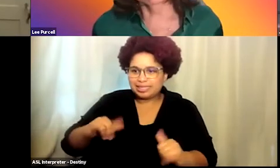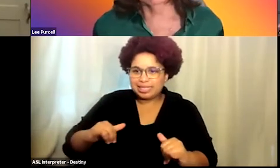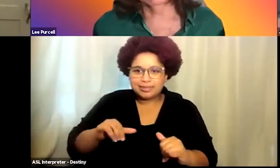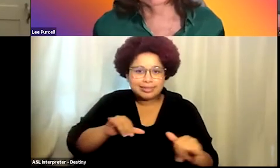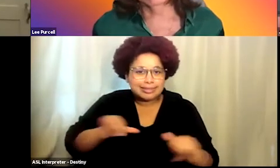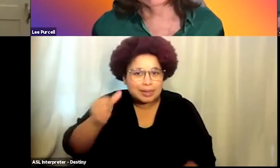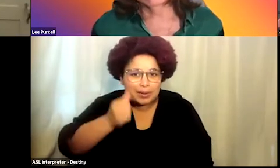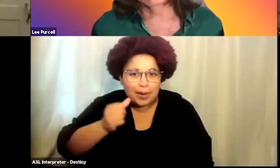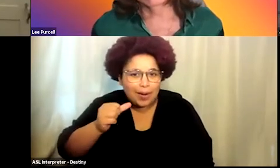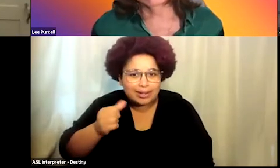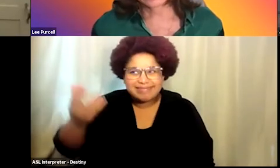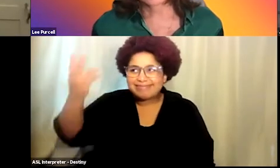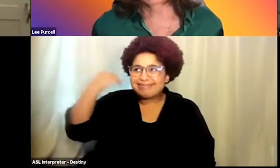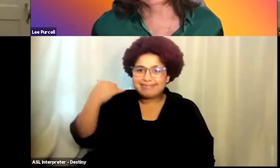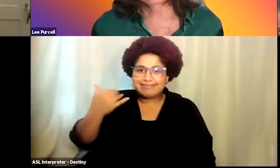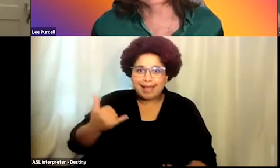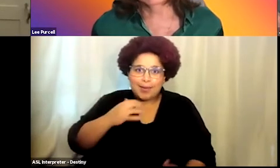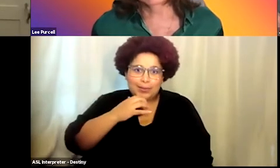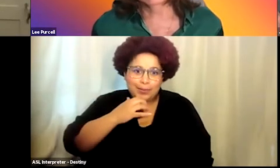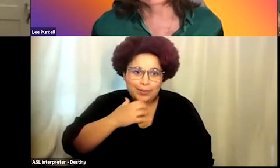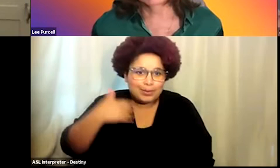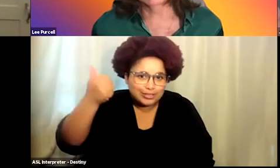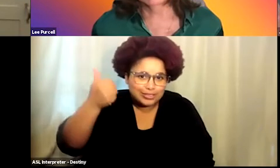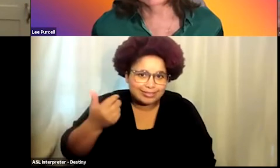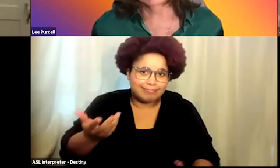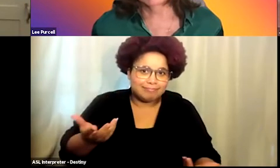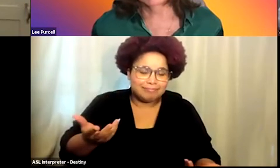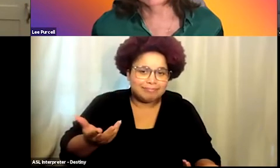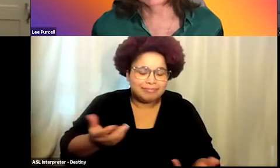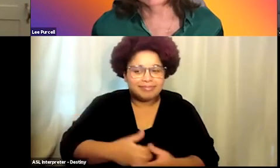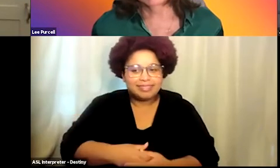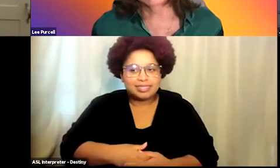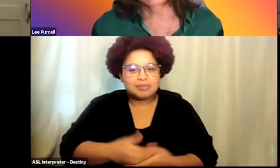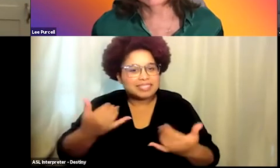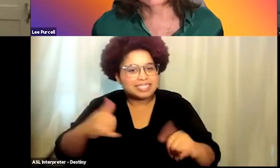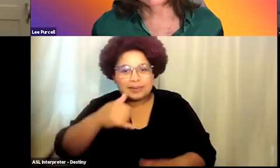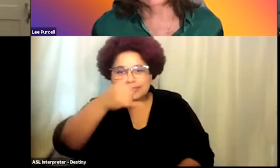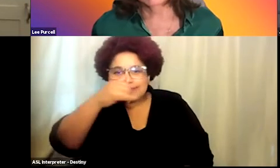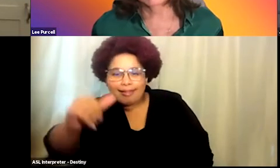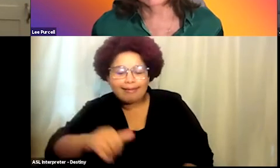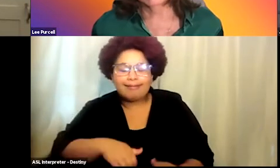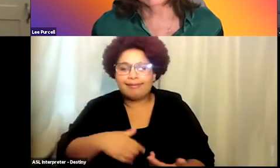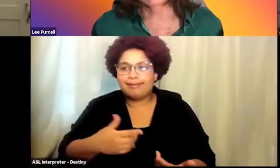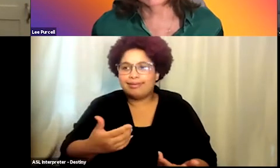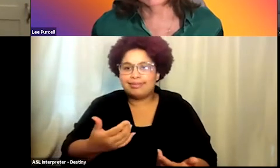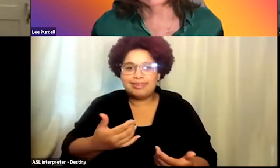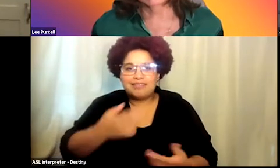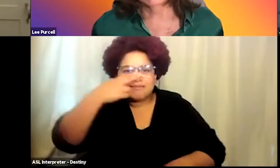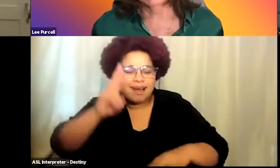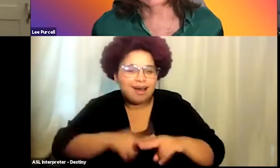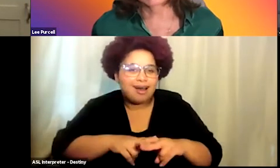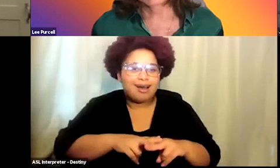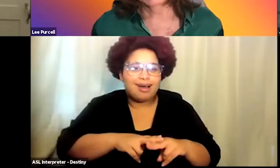same girls we were, except we're older. But we still are silly, we still have fun, we still